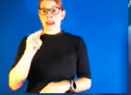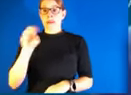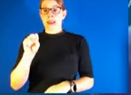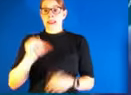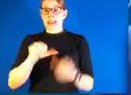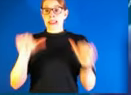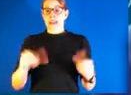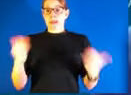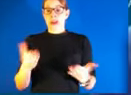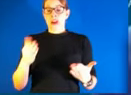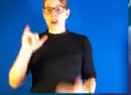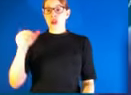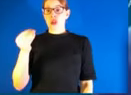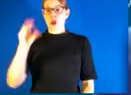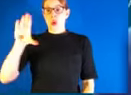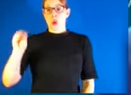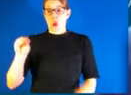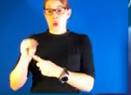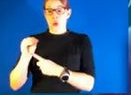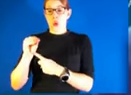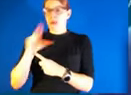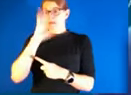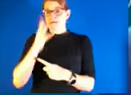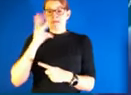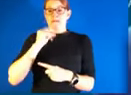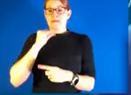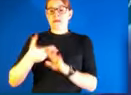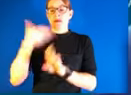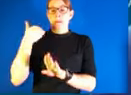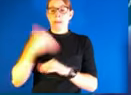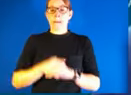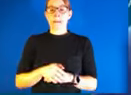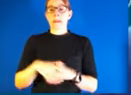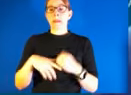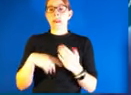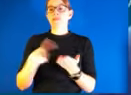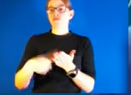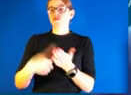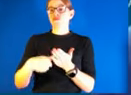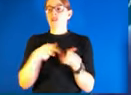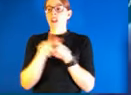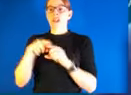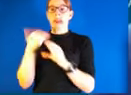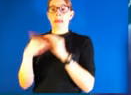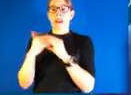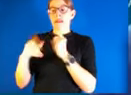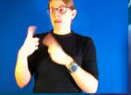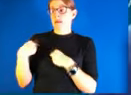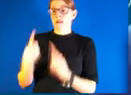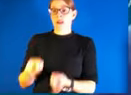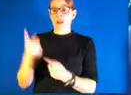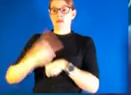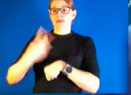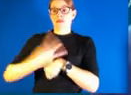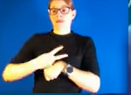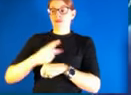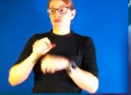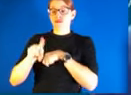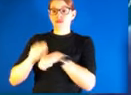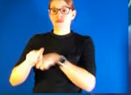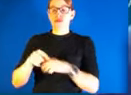County. We've had discussions, and including this morning, there have been emails going out for the last few days. We've been actively discussing